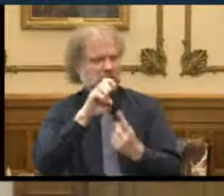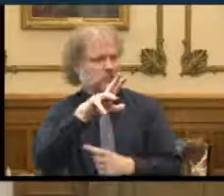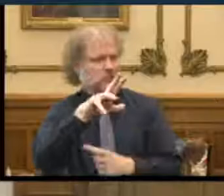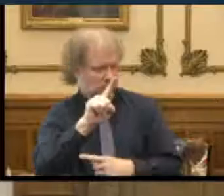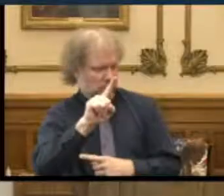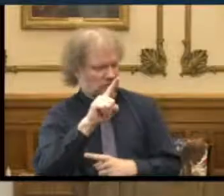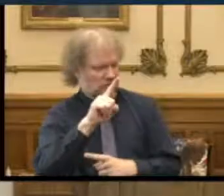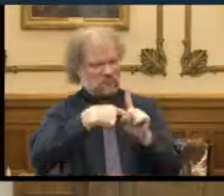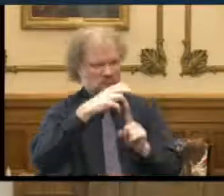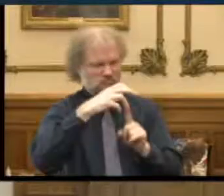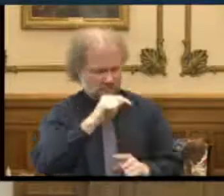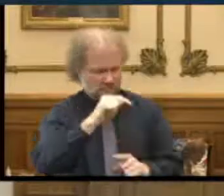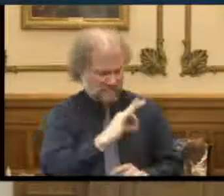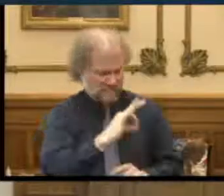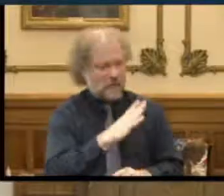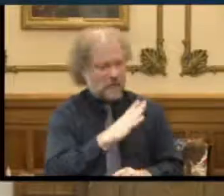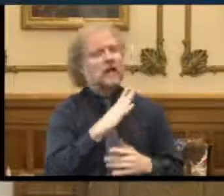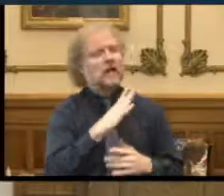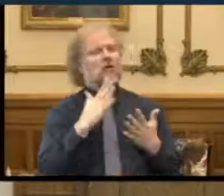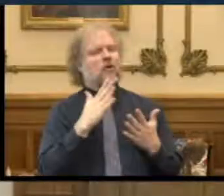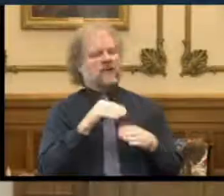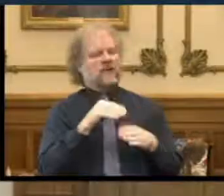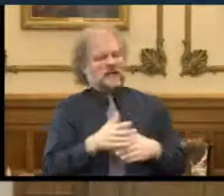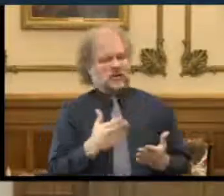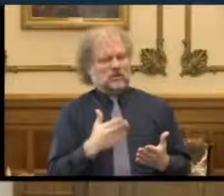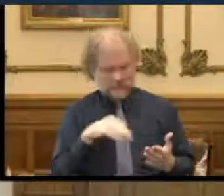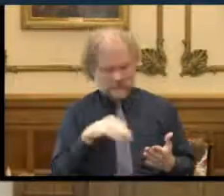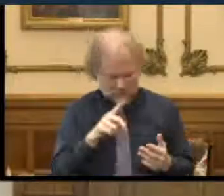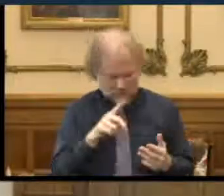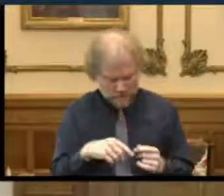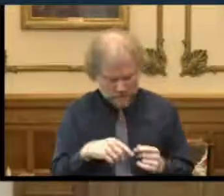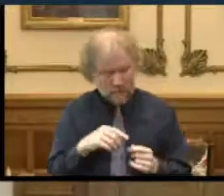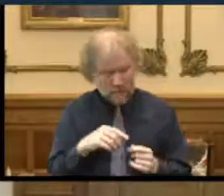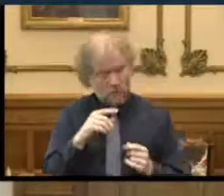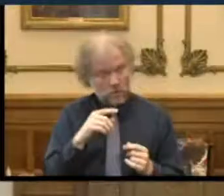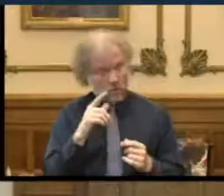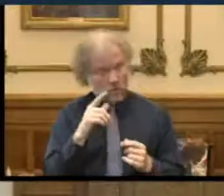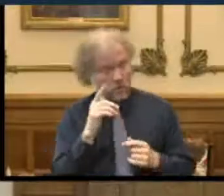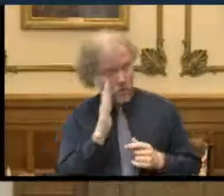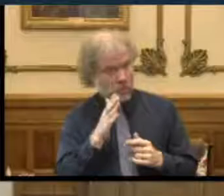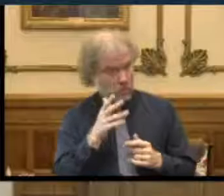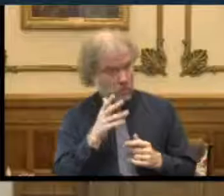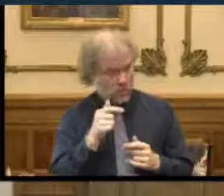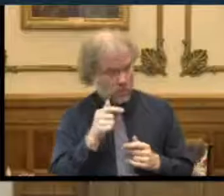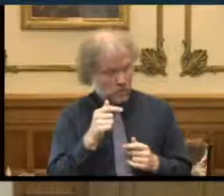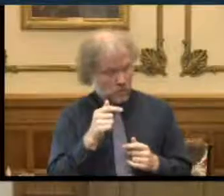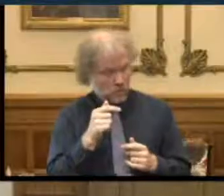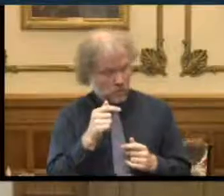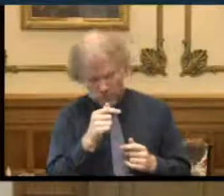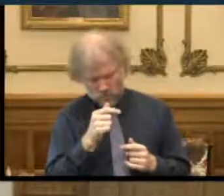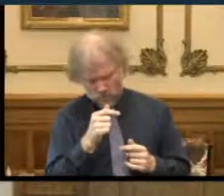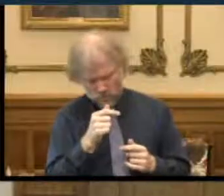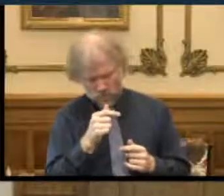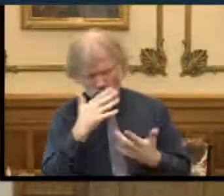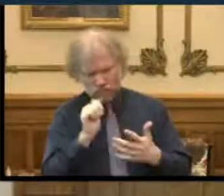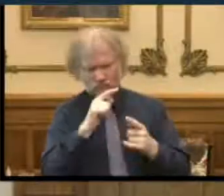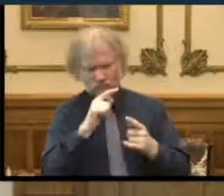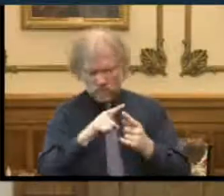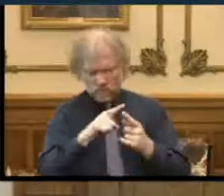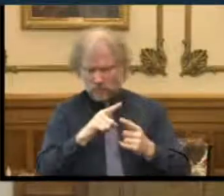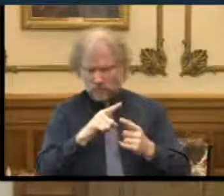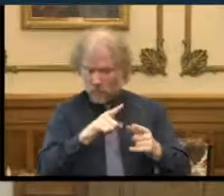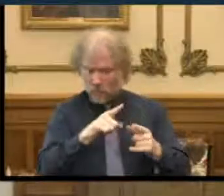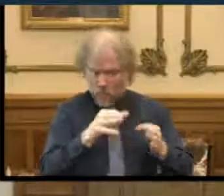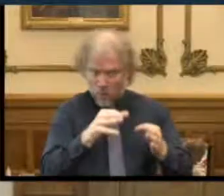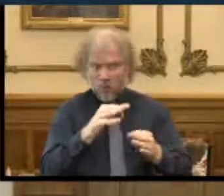wondering how that affects us here in the state of Indiana. Will evictions that have already been filed still be tried in court, and will this affect